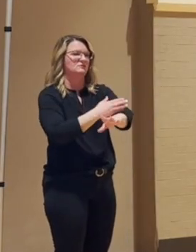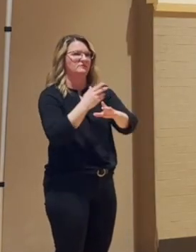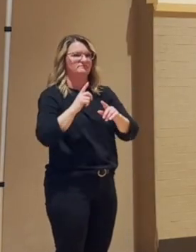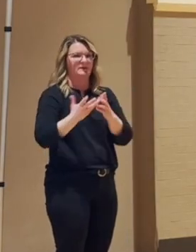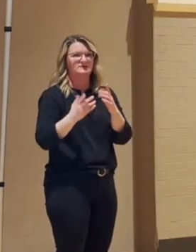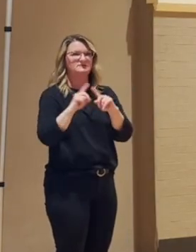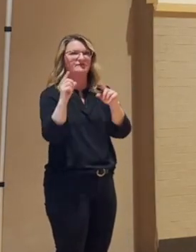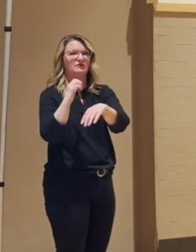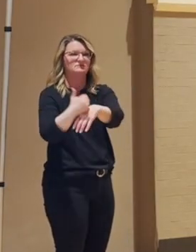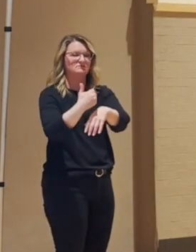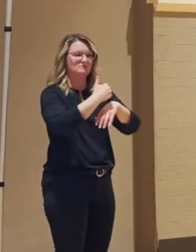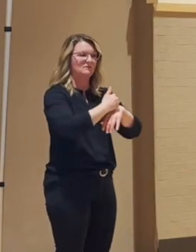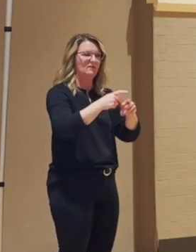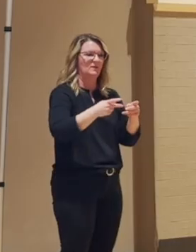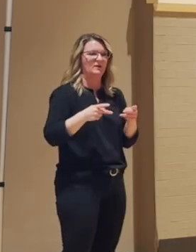or